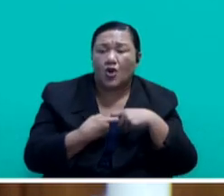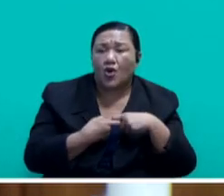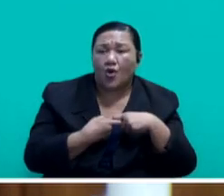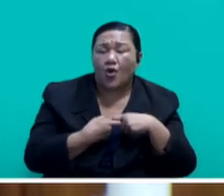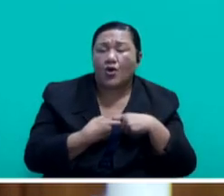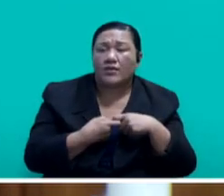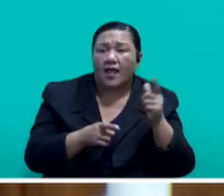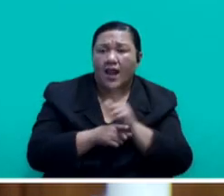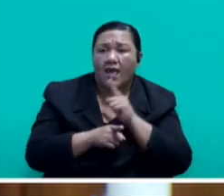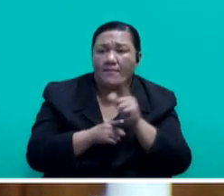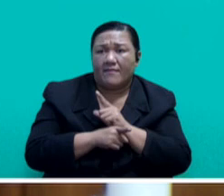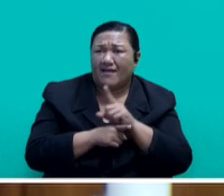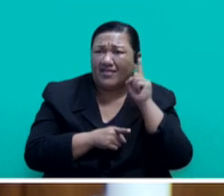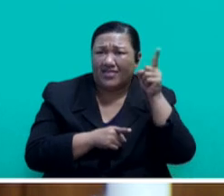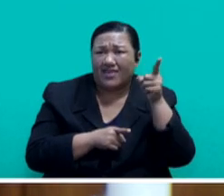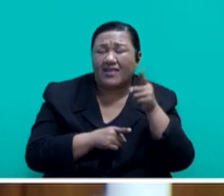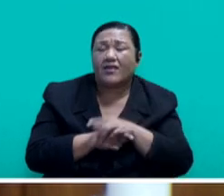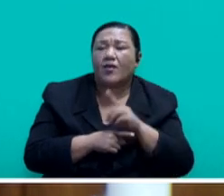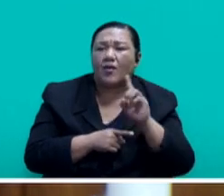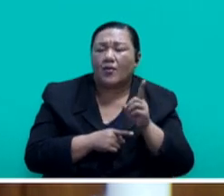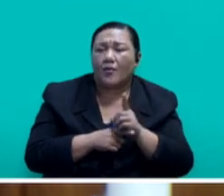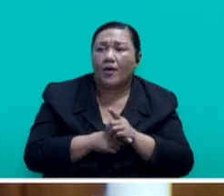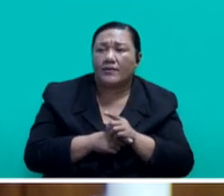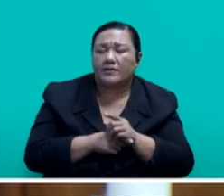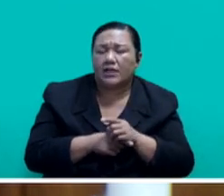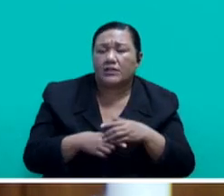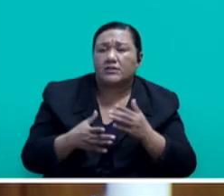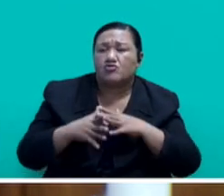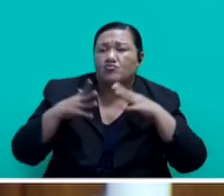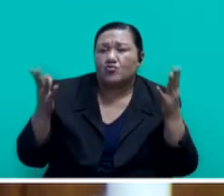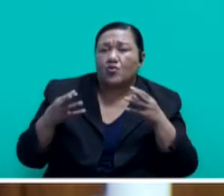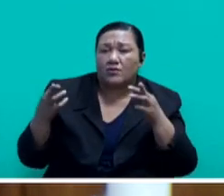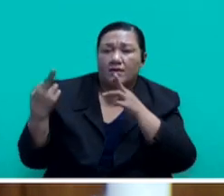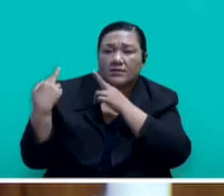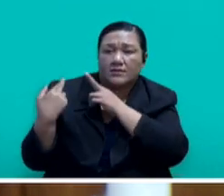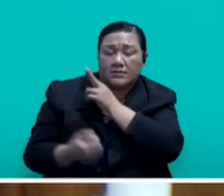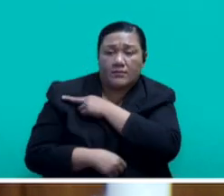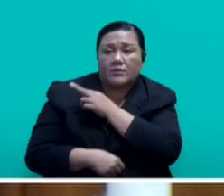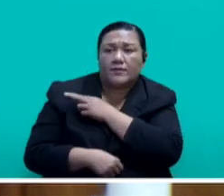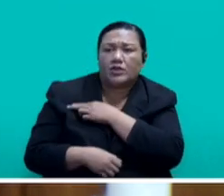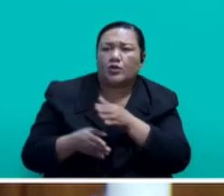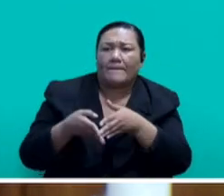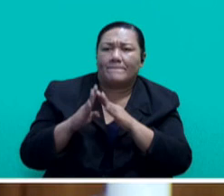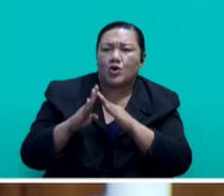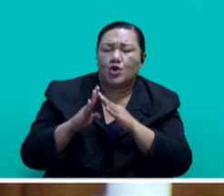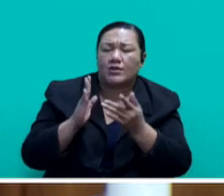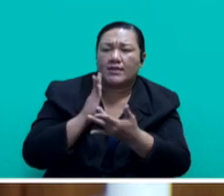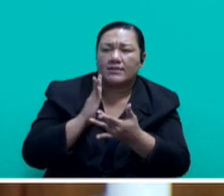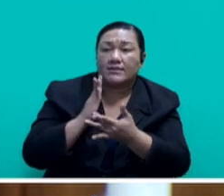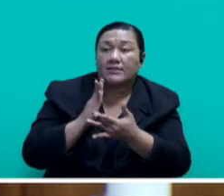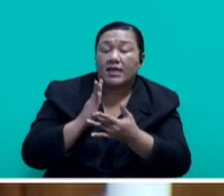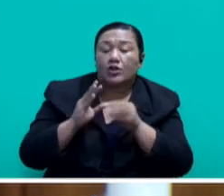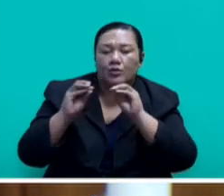programs, the Honourable Minister of Finance statement on the huge responsibility to rebuild our technical education as well